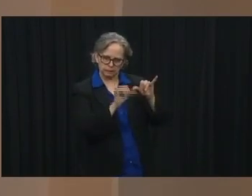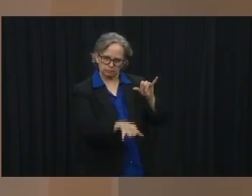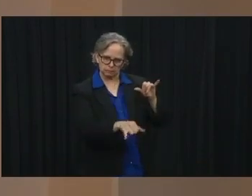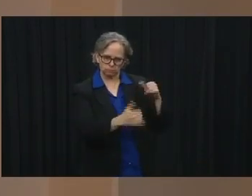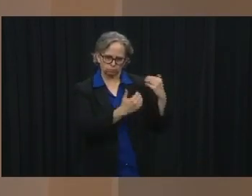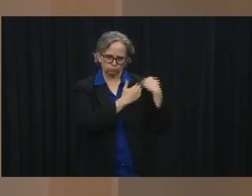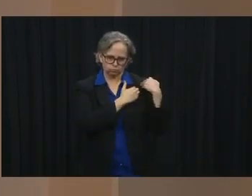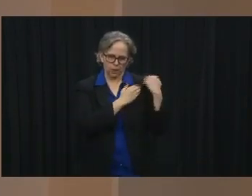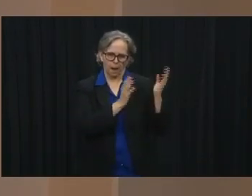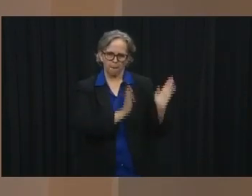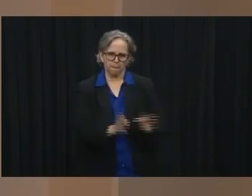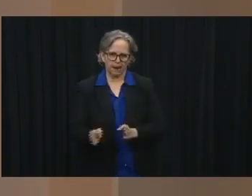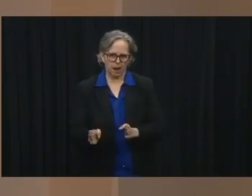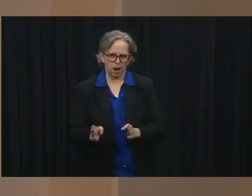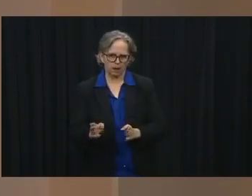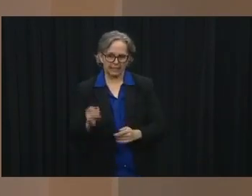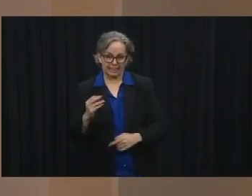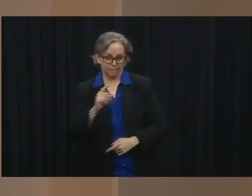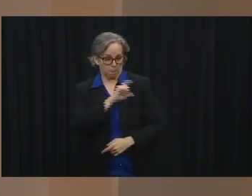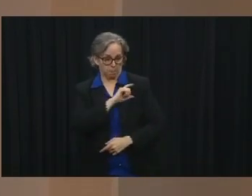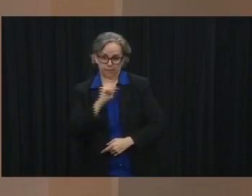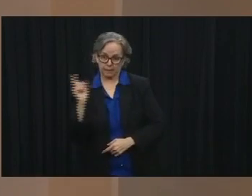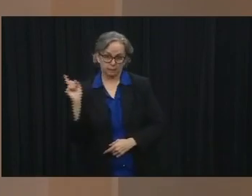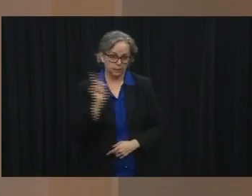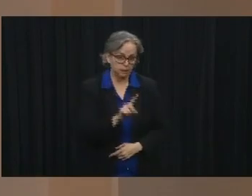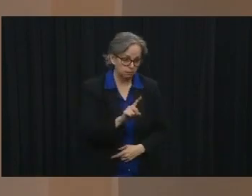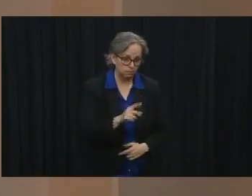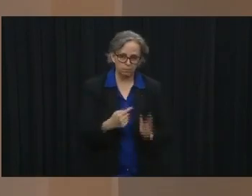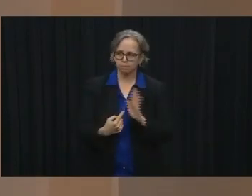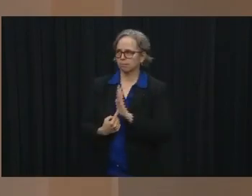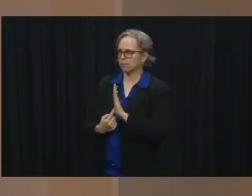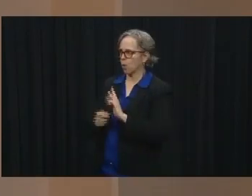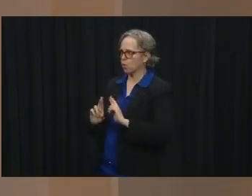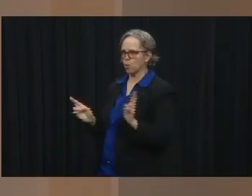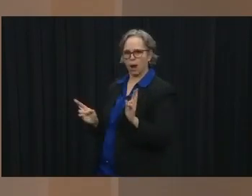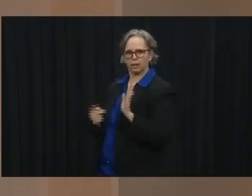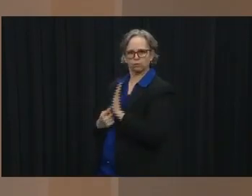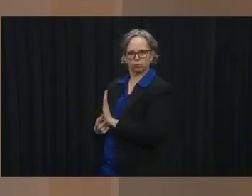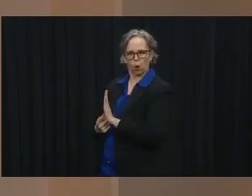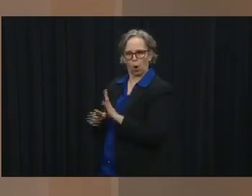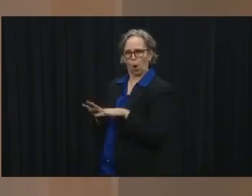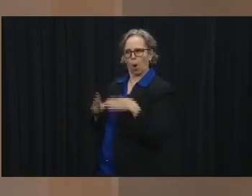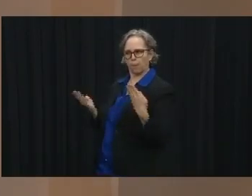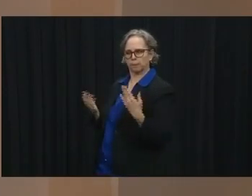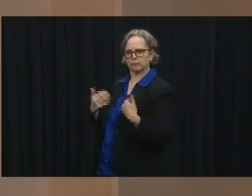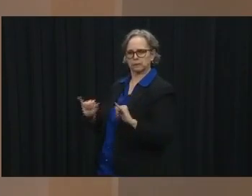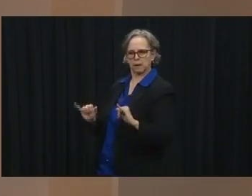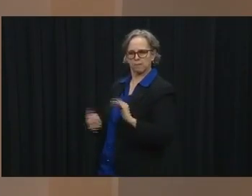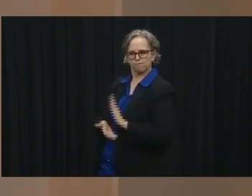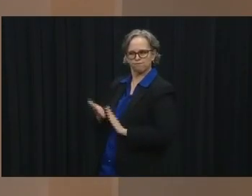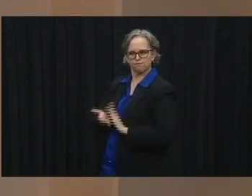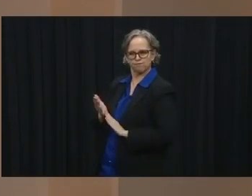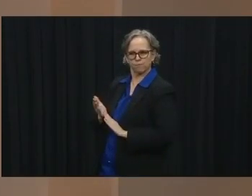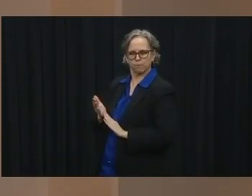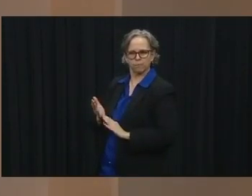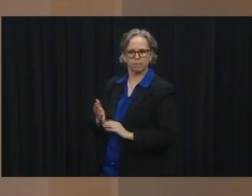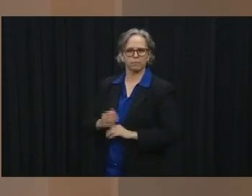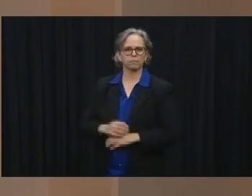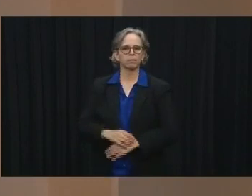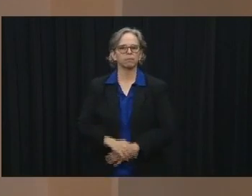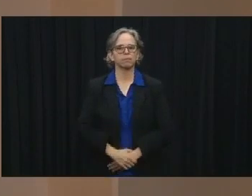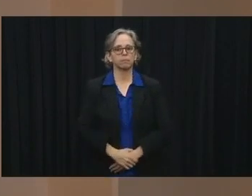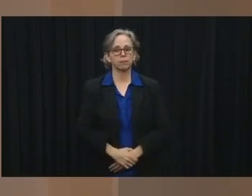enforcement show up and ask you to provide a validation for your operations. The mayors and the